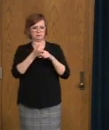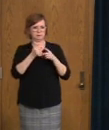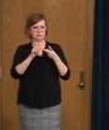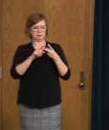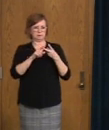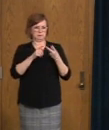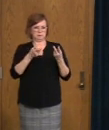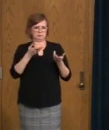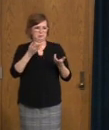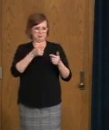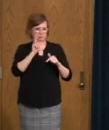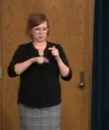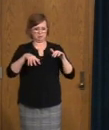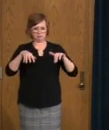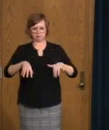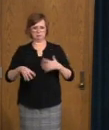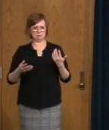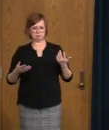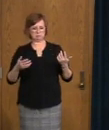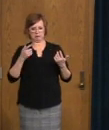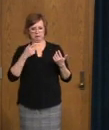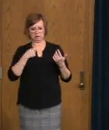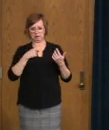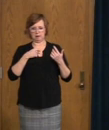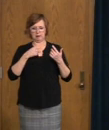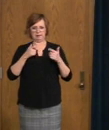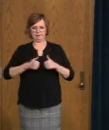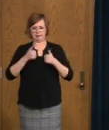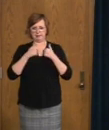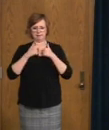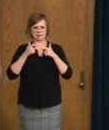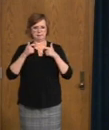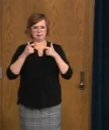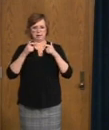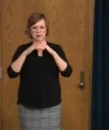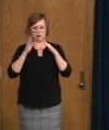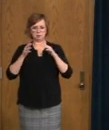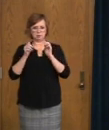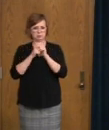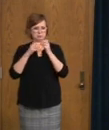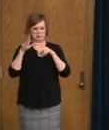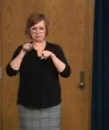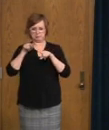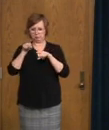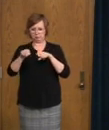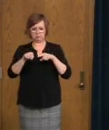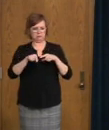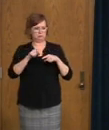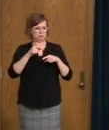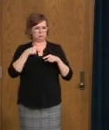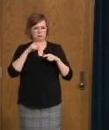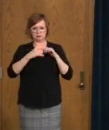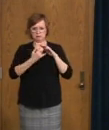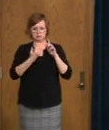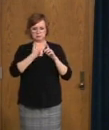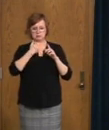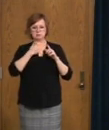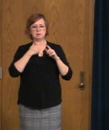readily available to them has been part of the pandemic response. We have worked with other agencies, not just social services, but the